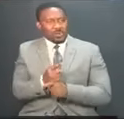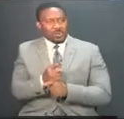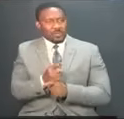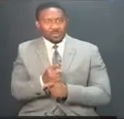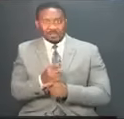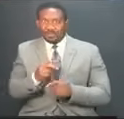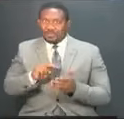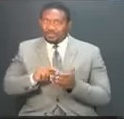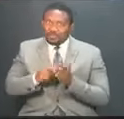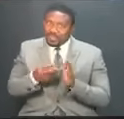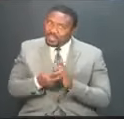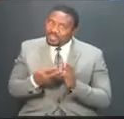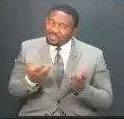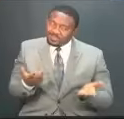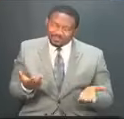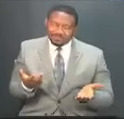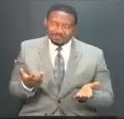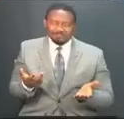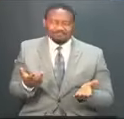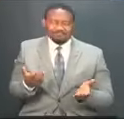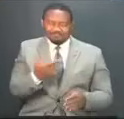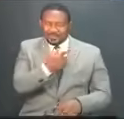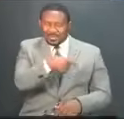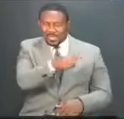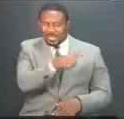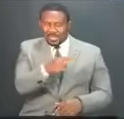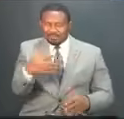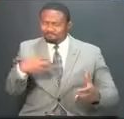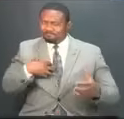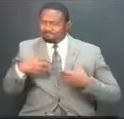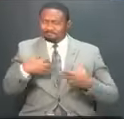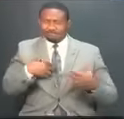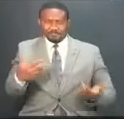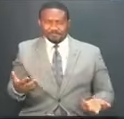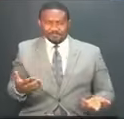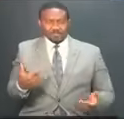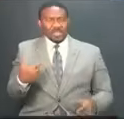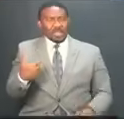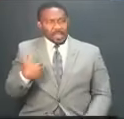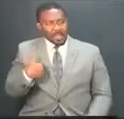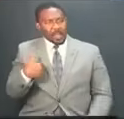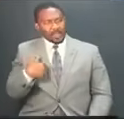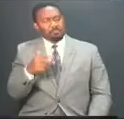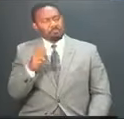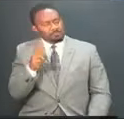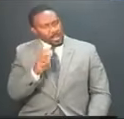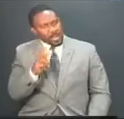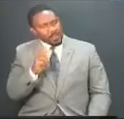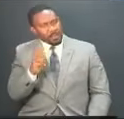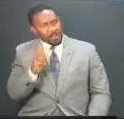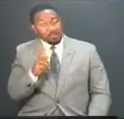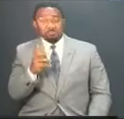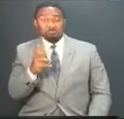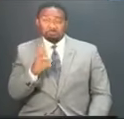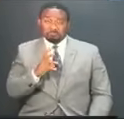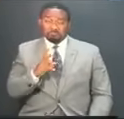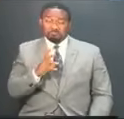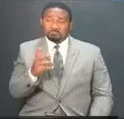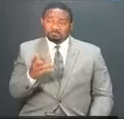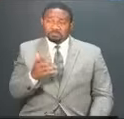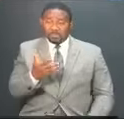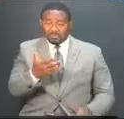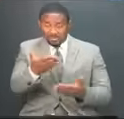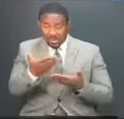objection. I listened to them, and so I called for the records, and I was